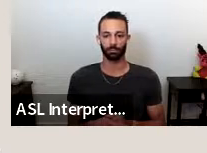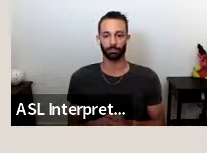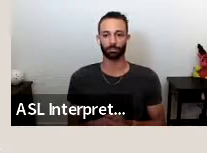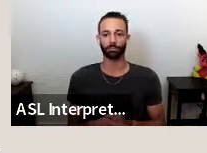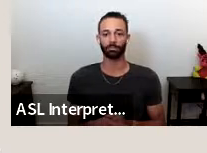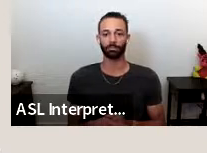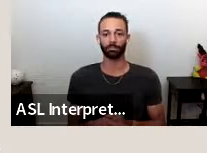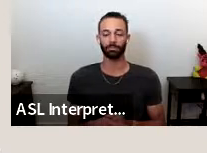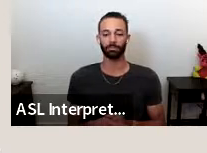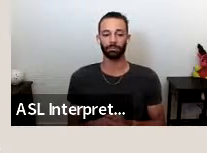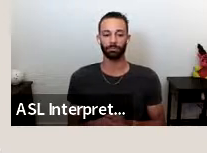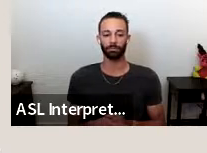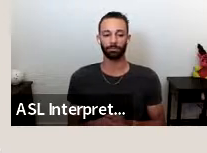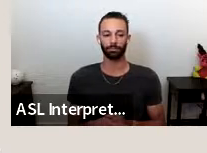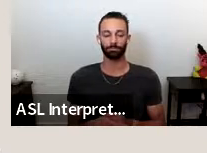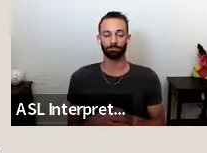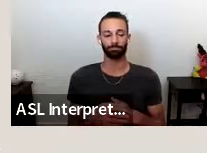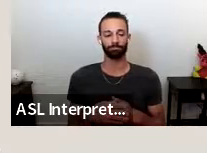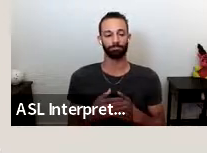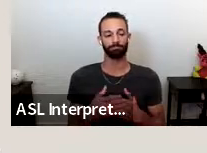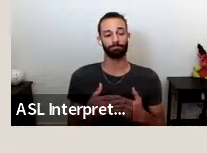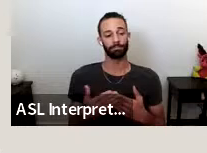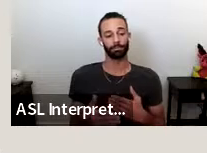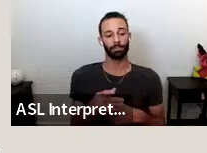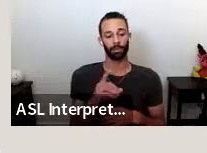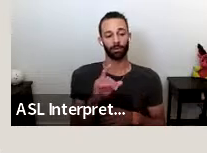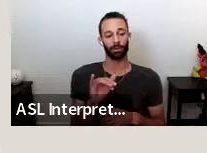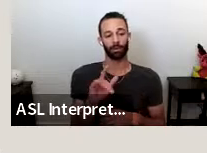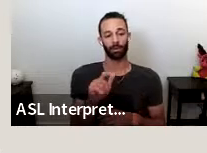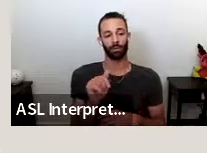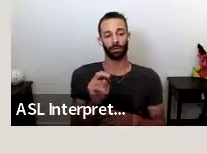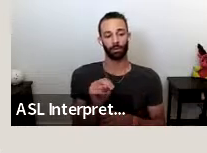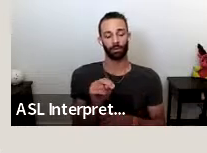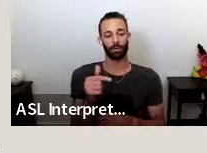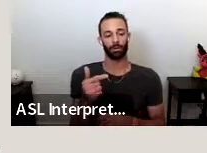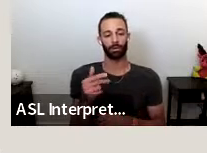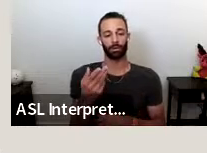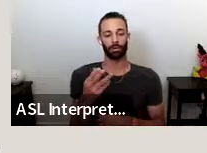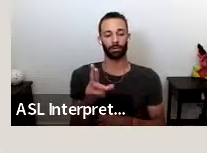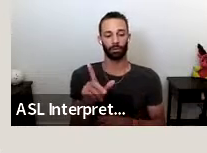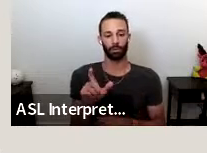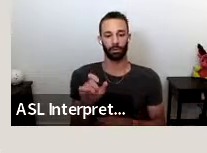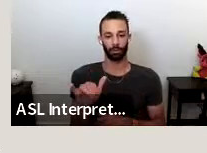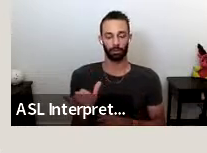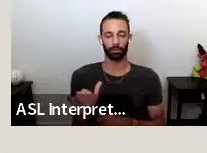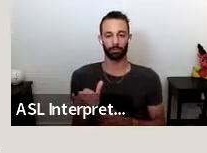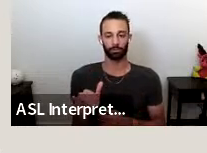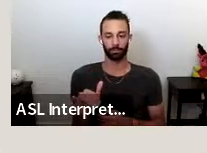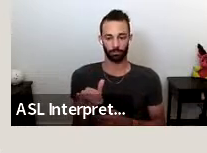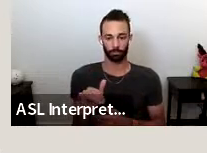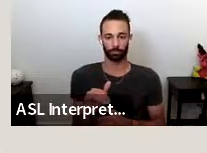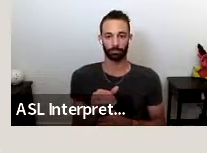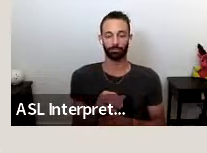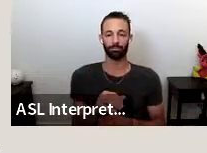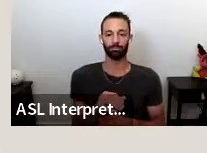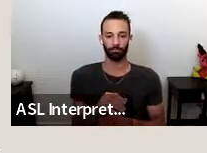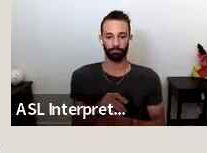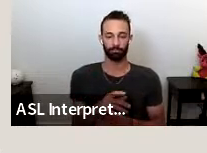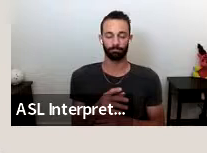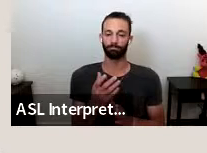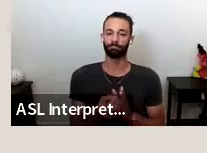Next, we're going to honor Dylan Gurley, who became a transgender July 23rd,